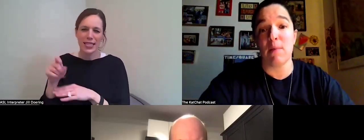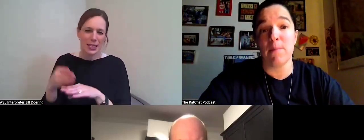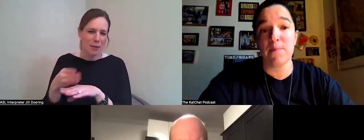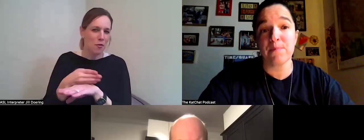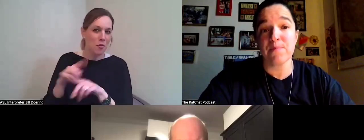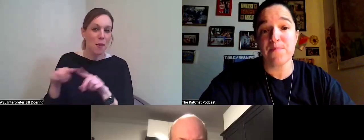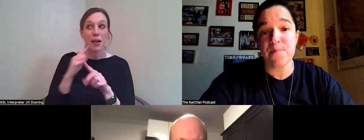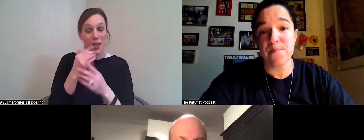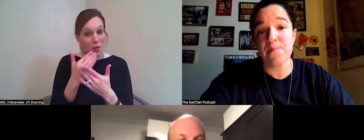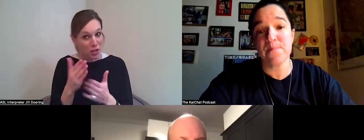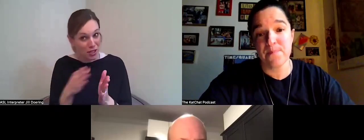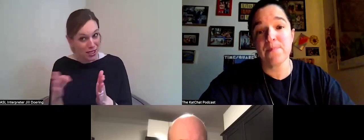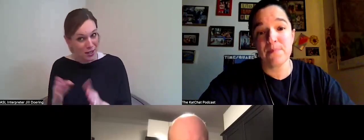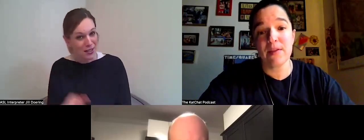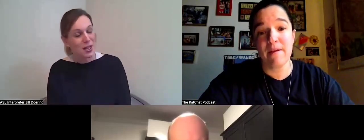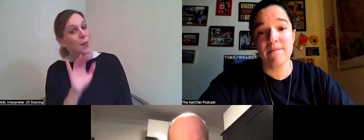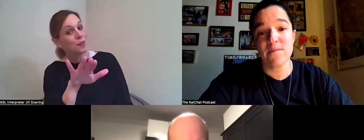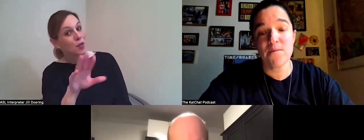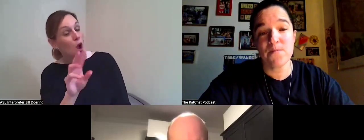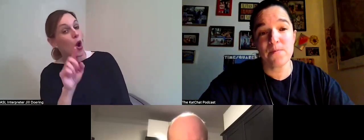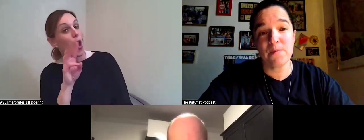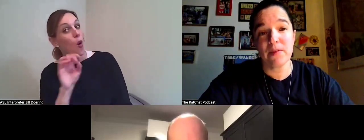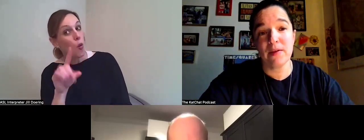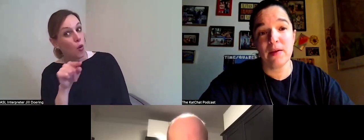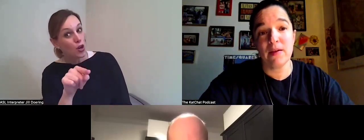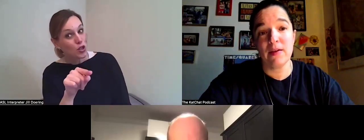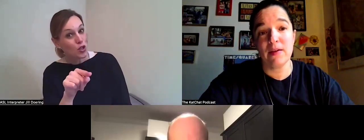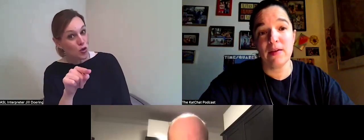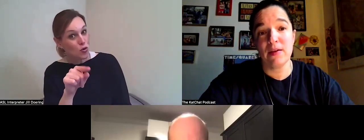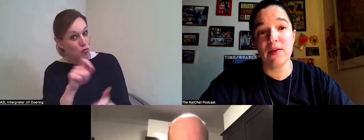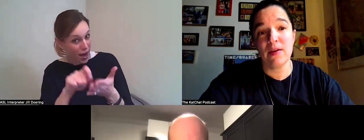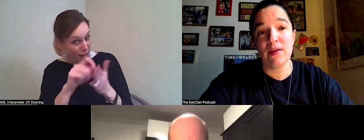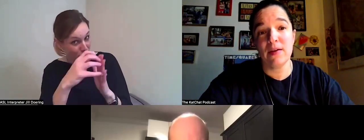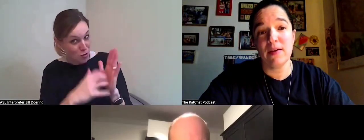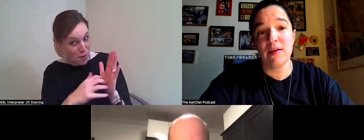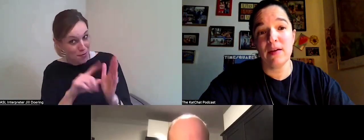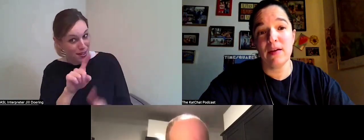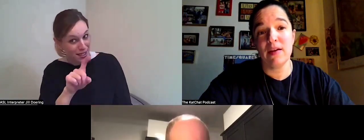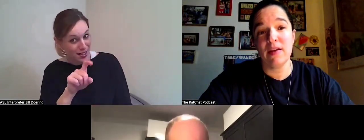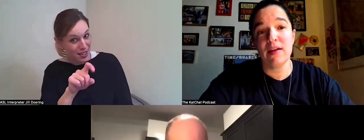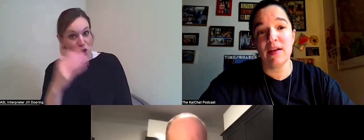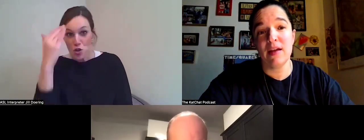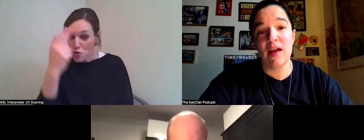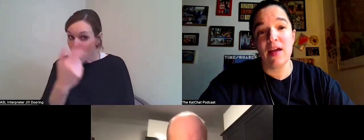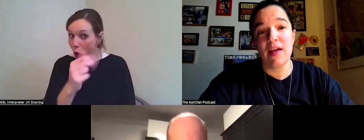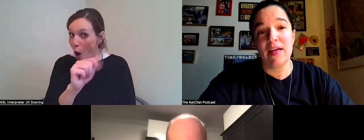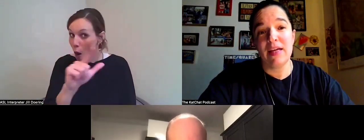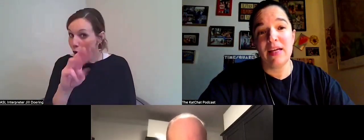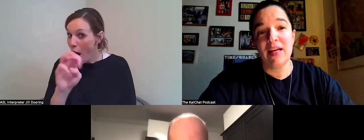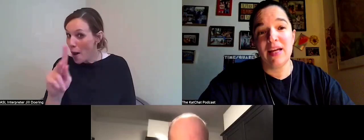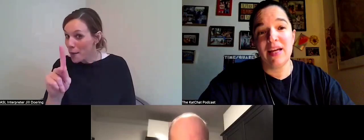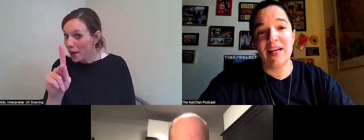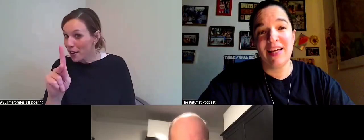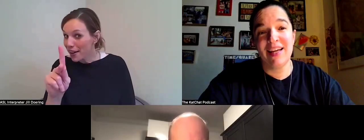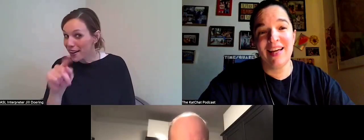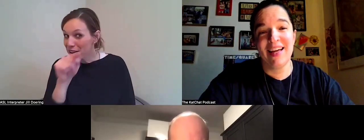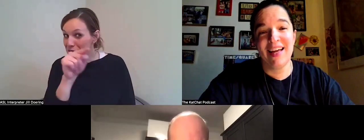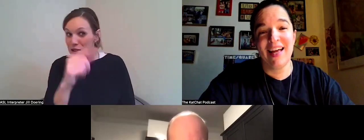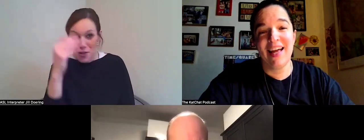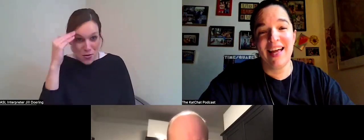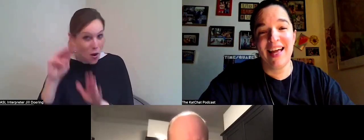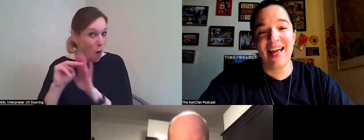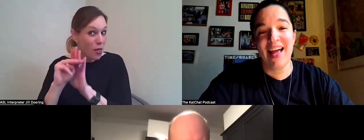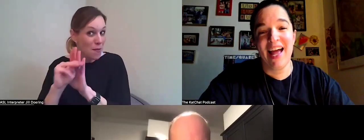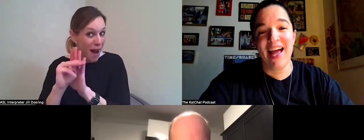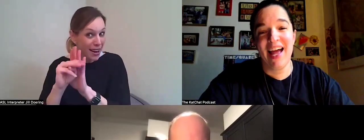series. Nice. Would you ever write a script? You know Hallmark, you know the model. Would you ever